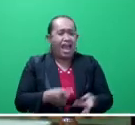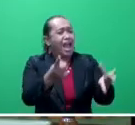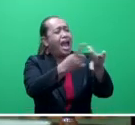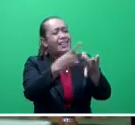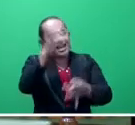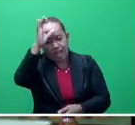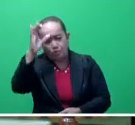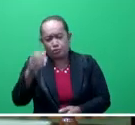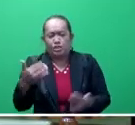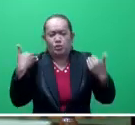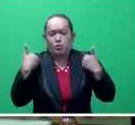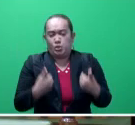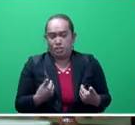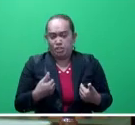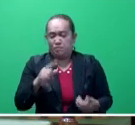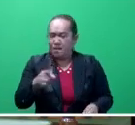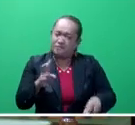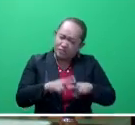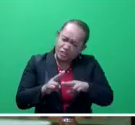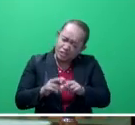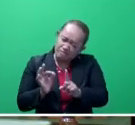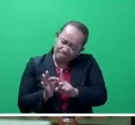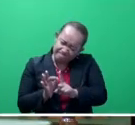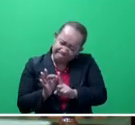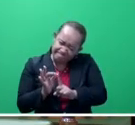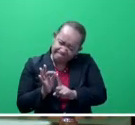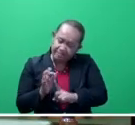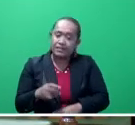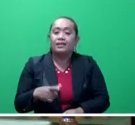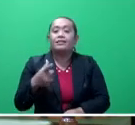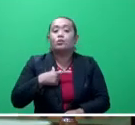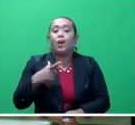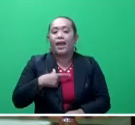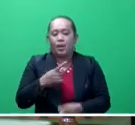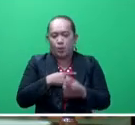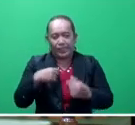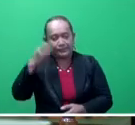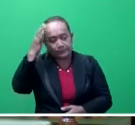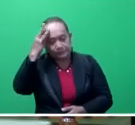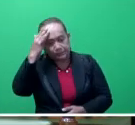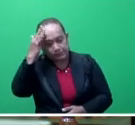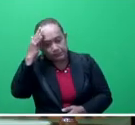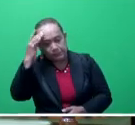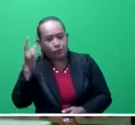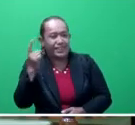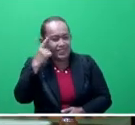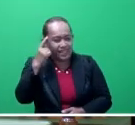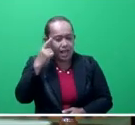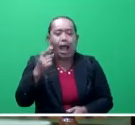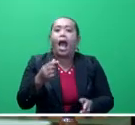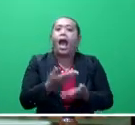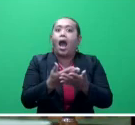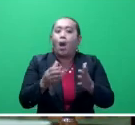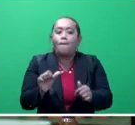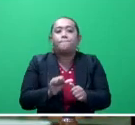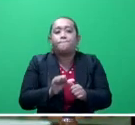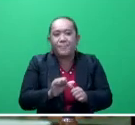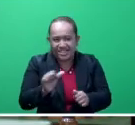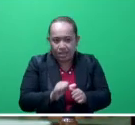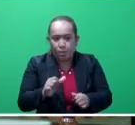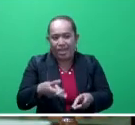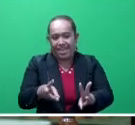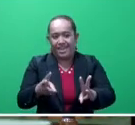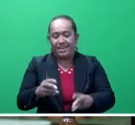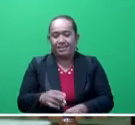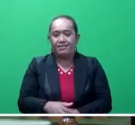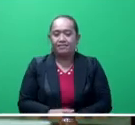trillions into the market to stimulate growth. We have to think a bit harder and do the best with what we have. And one of the better and smarter ways to